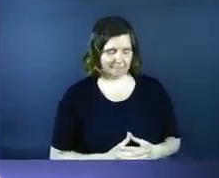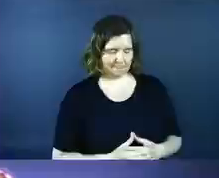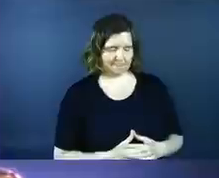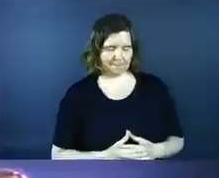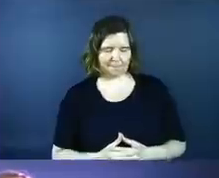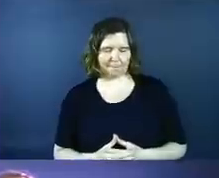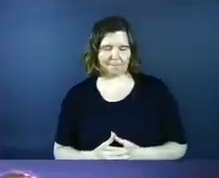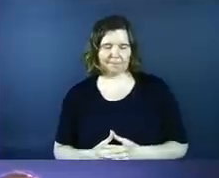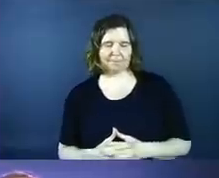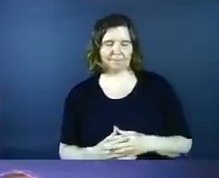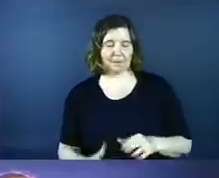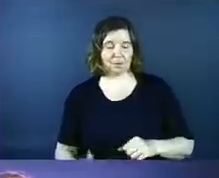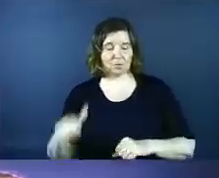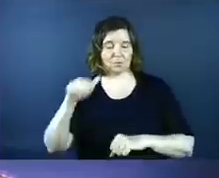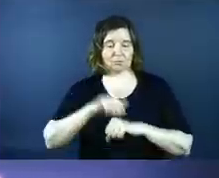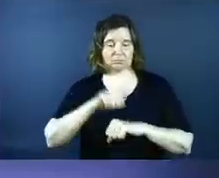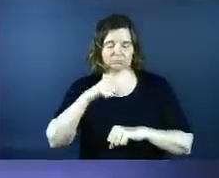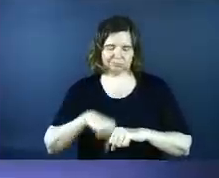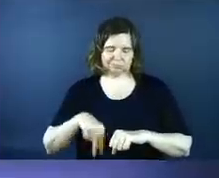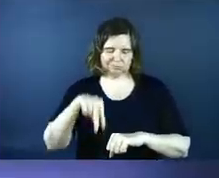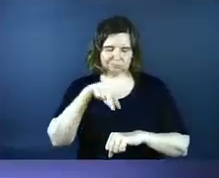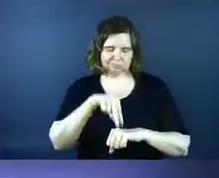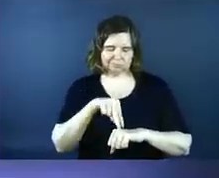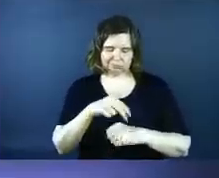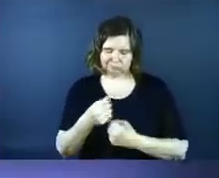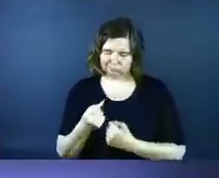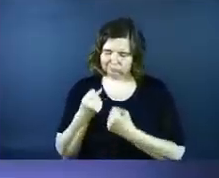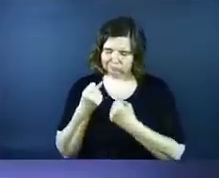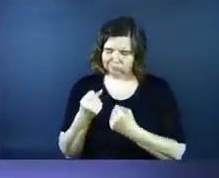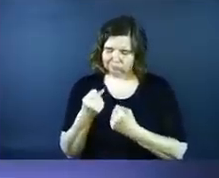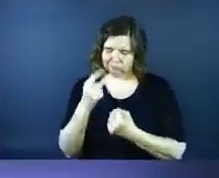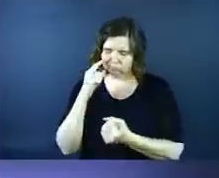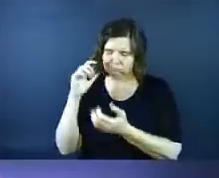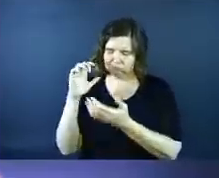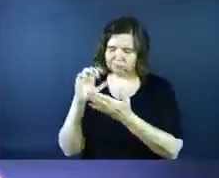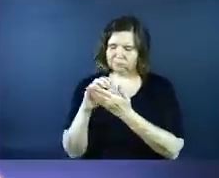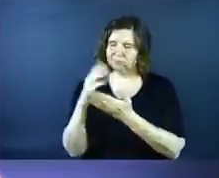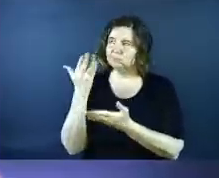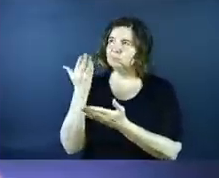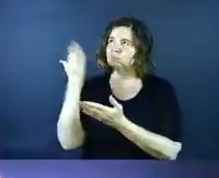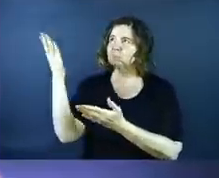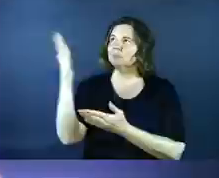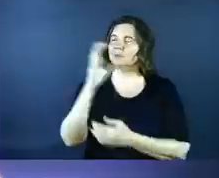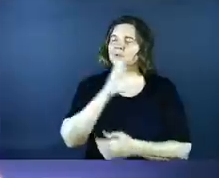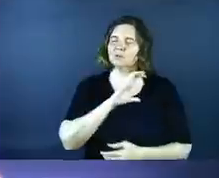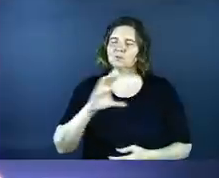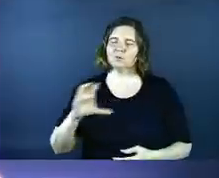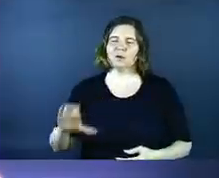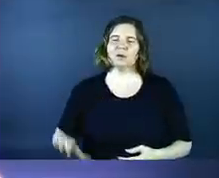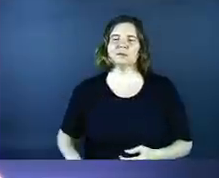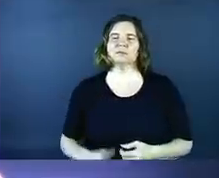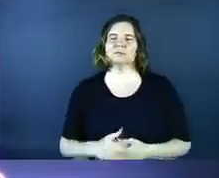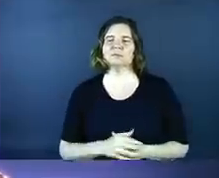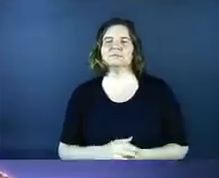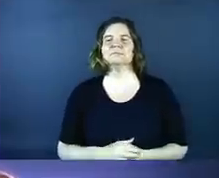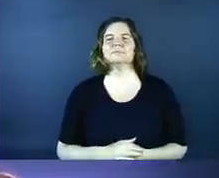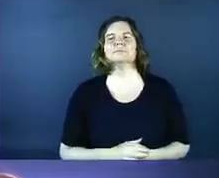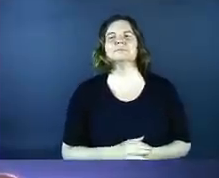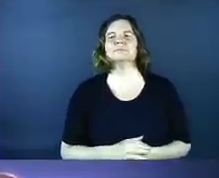I stand upon the solid rock of faith in Christ.